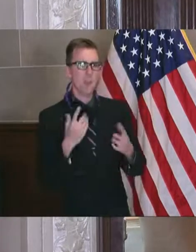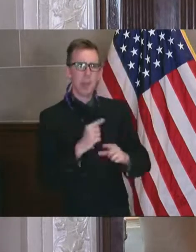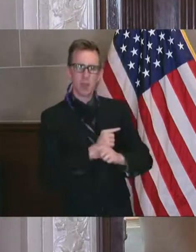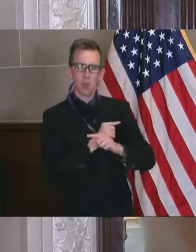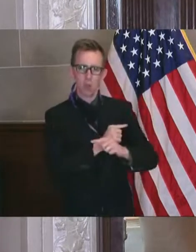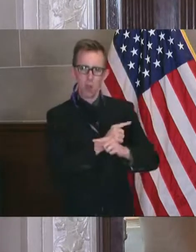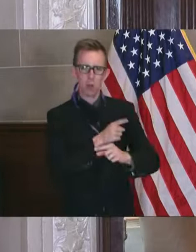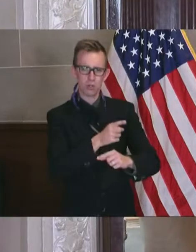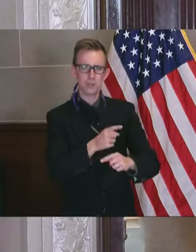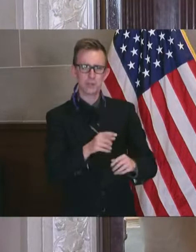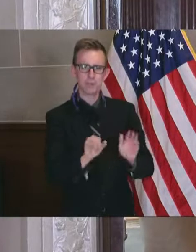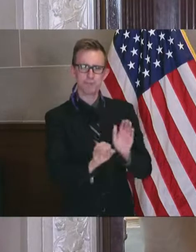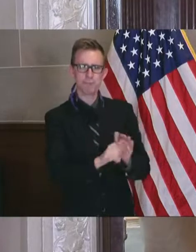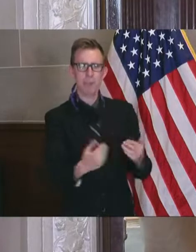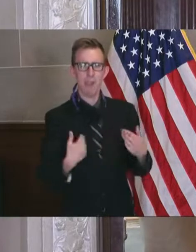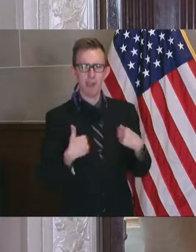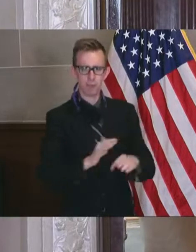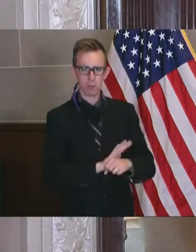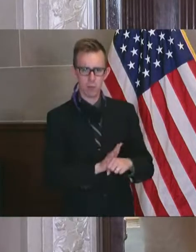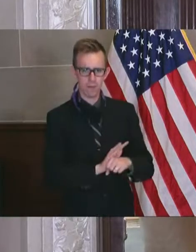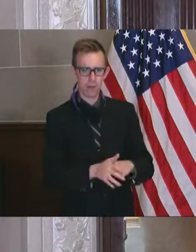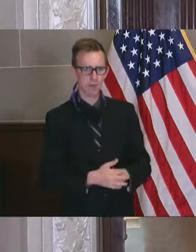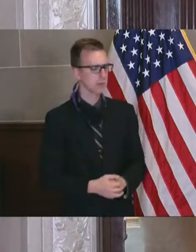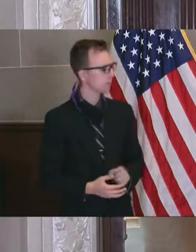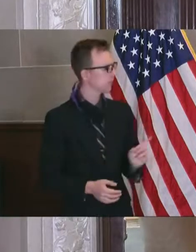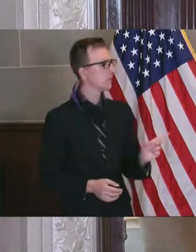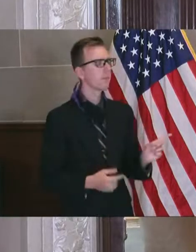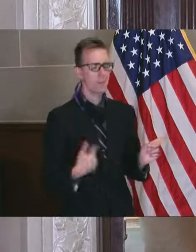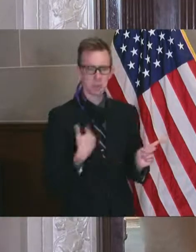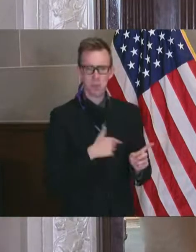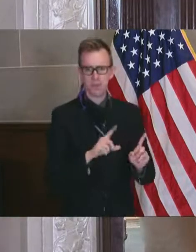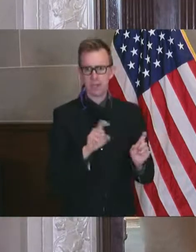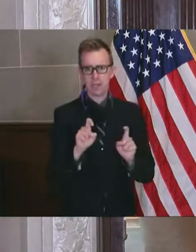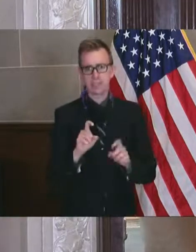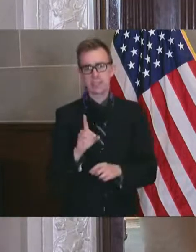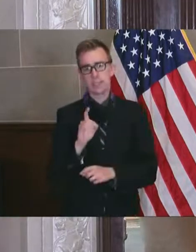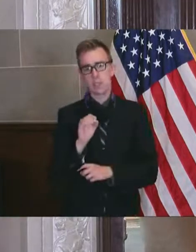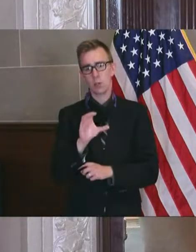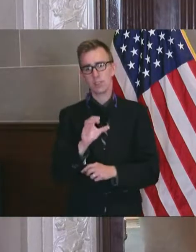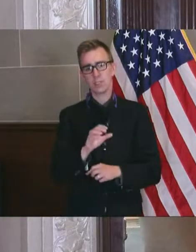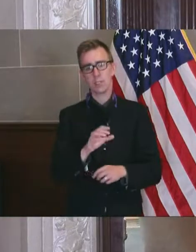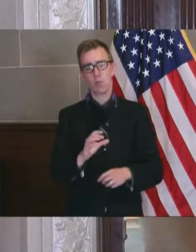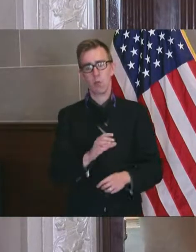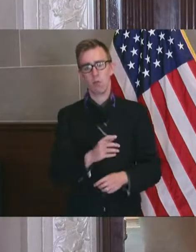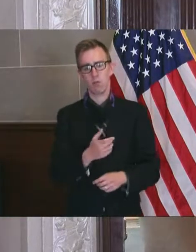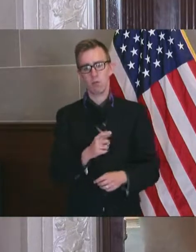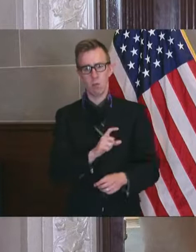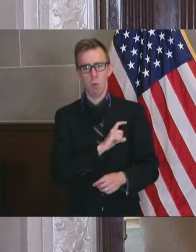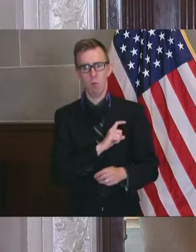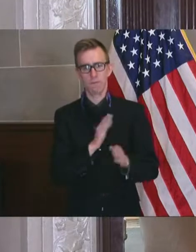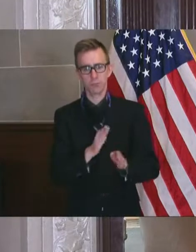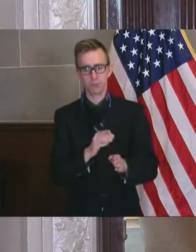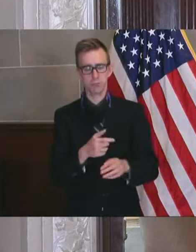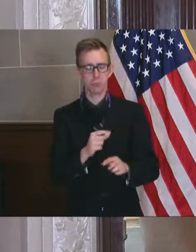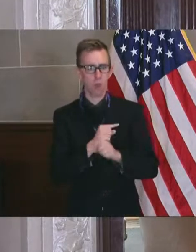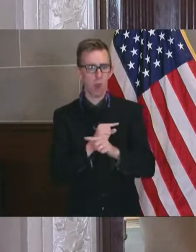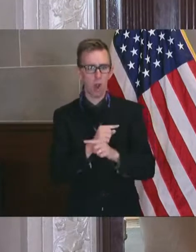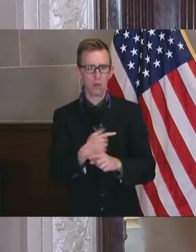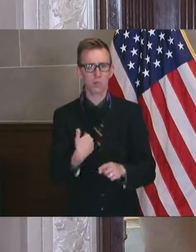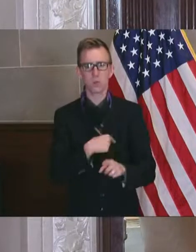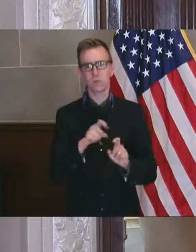tested positive for COVID? We've tested correctional officers. I don't have that number. We've tested